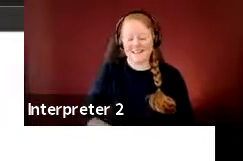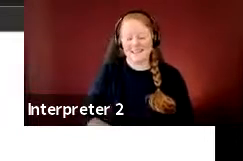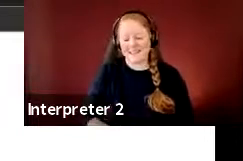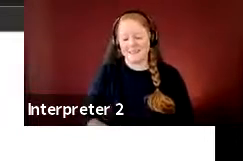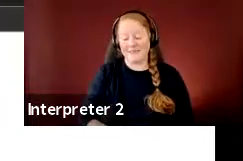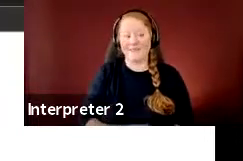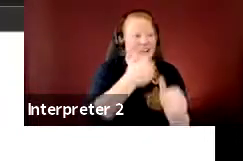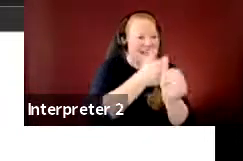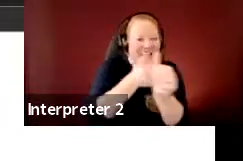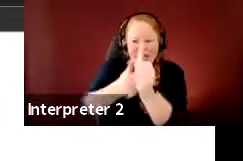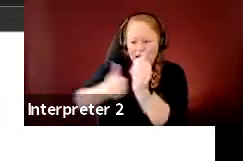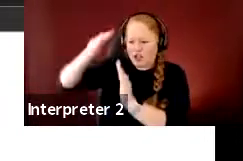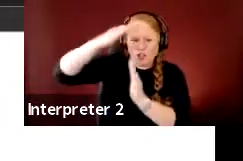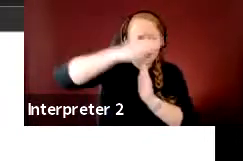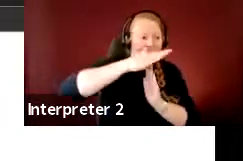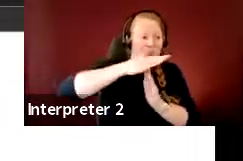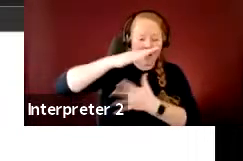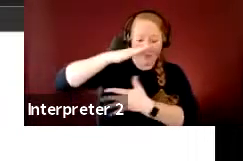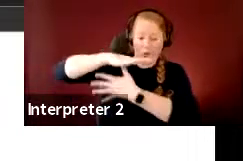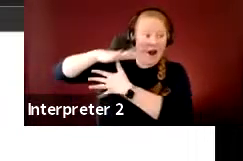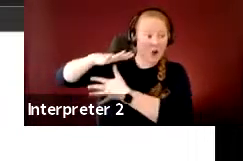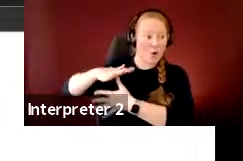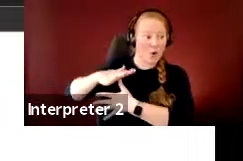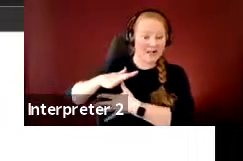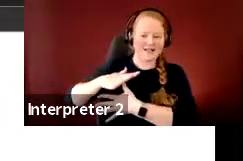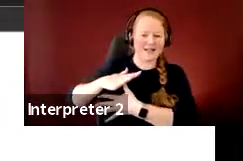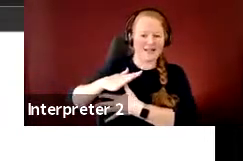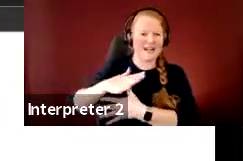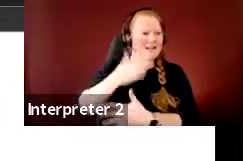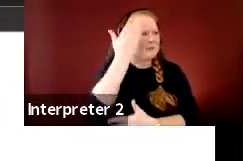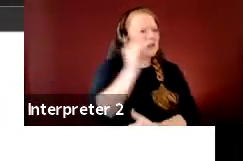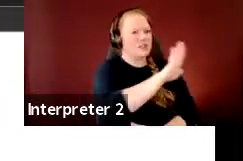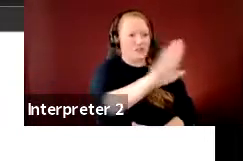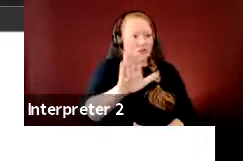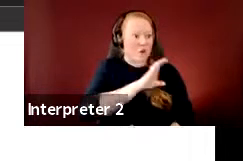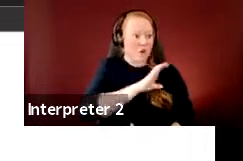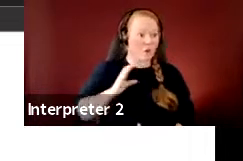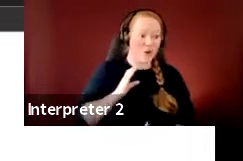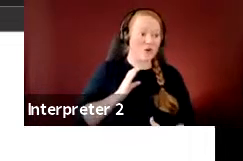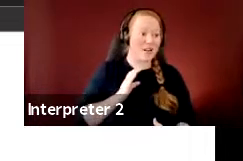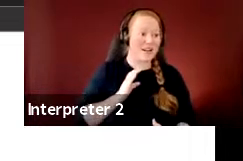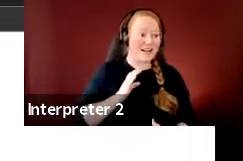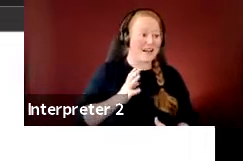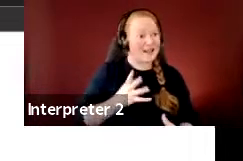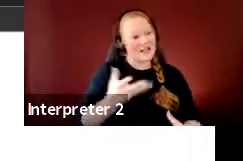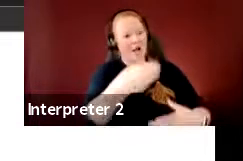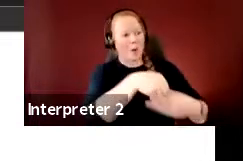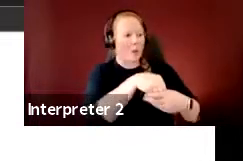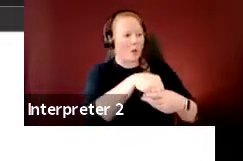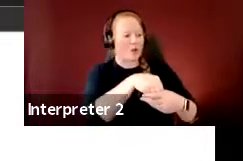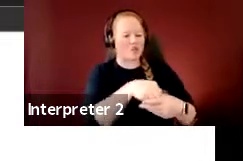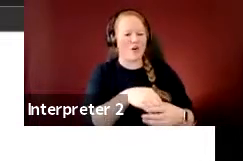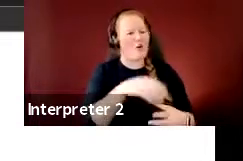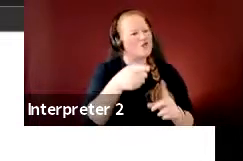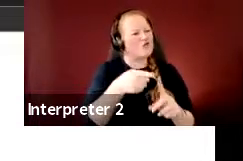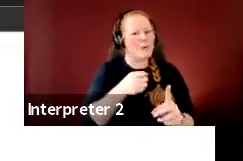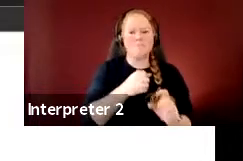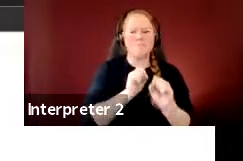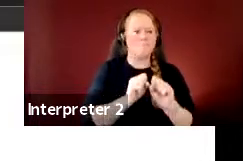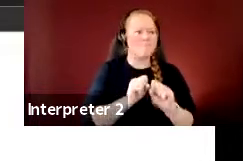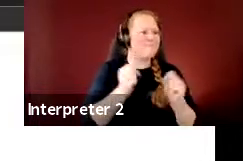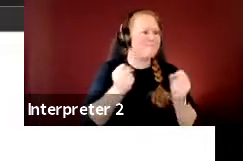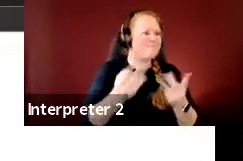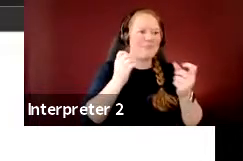driven by community input from multiple data sources. So those data sources